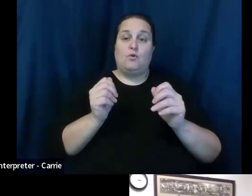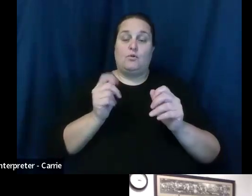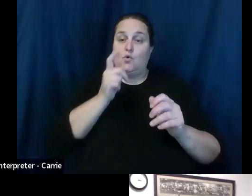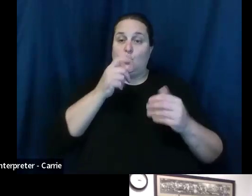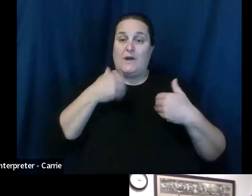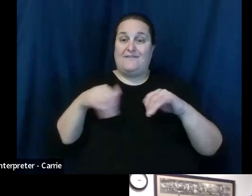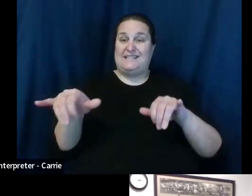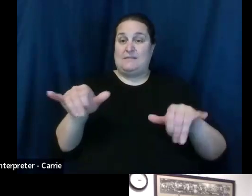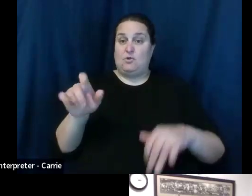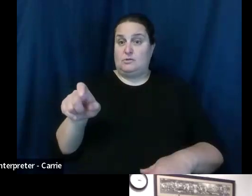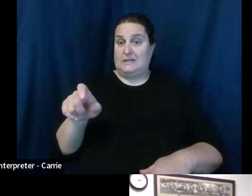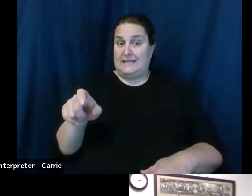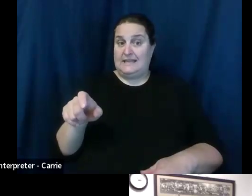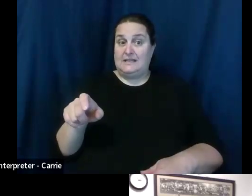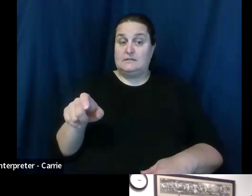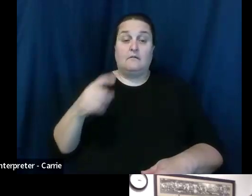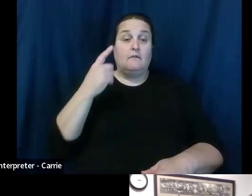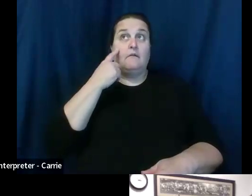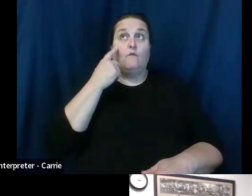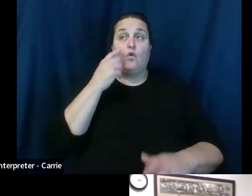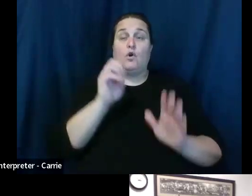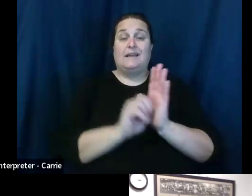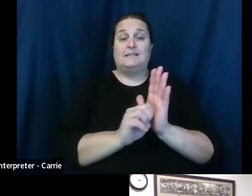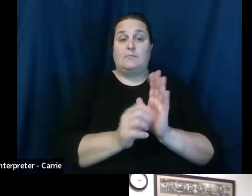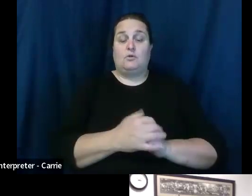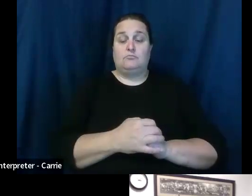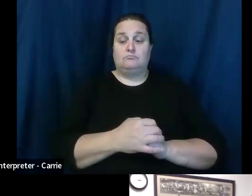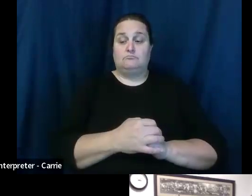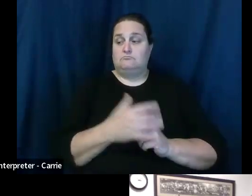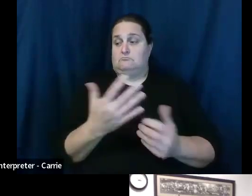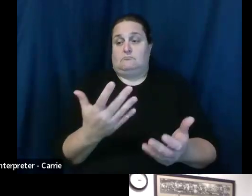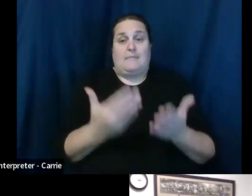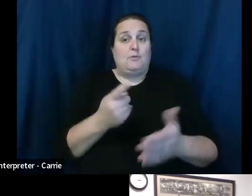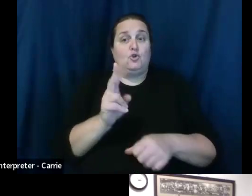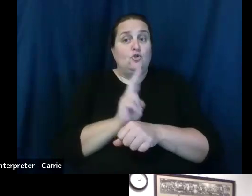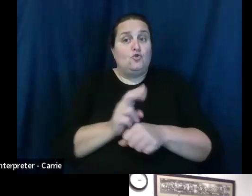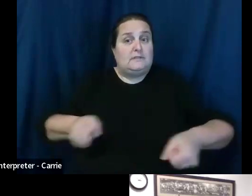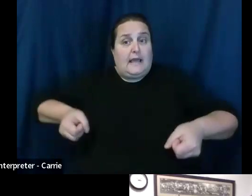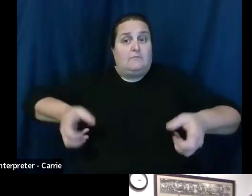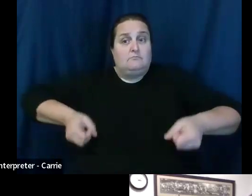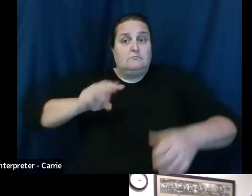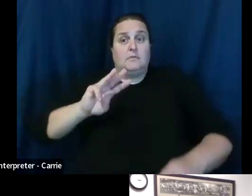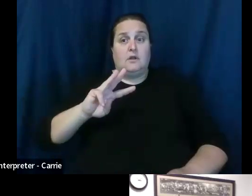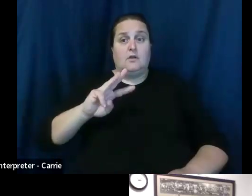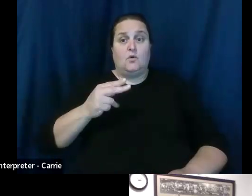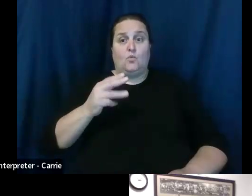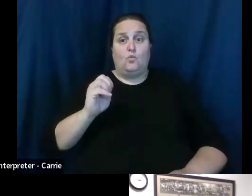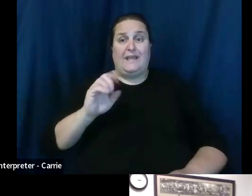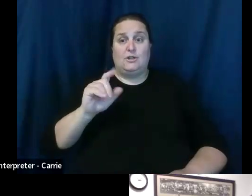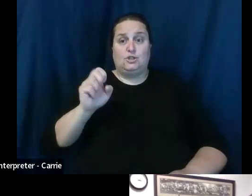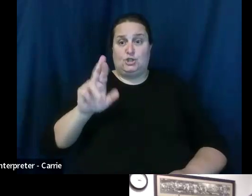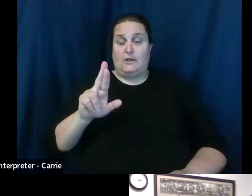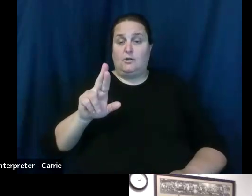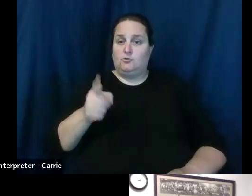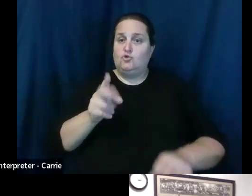to have. If there's, for example, if you're somebody who uses a wheelchair to get around, has a wheelchair accessible home,